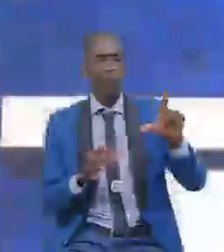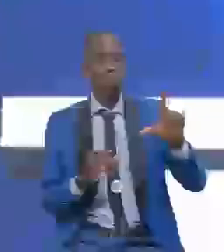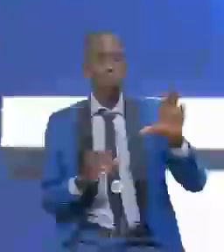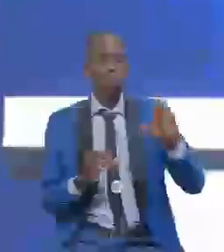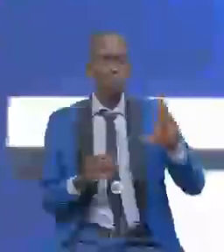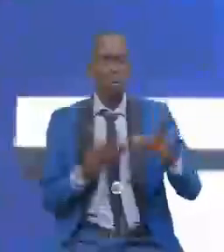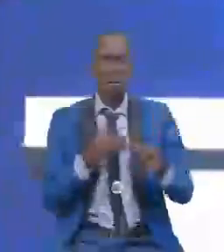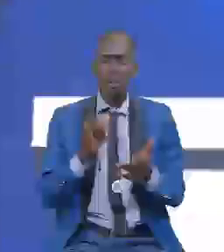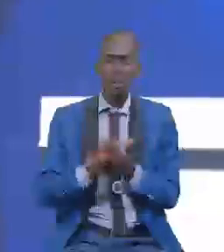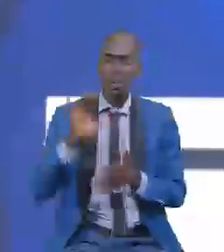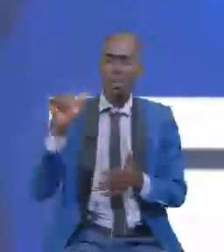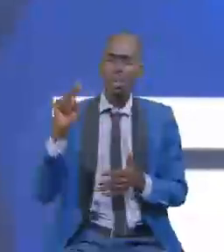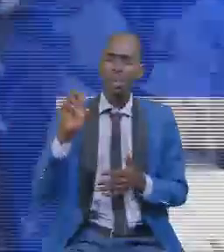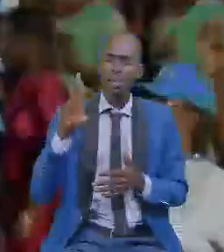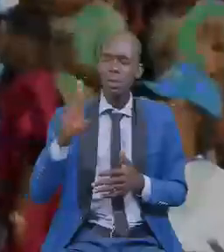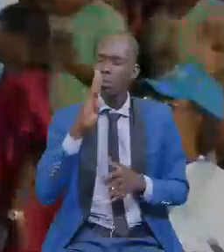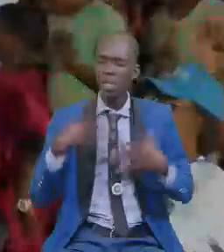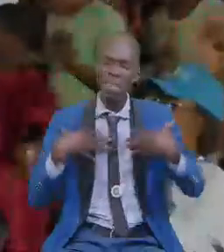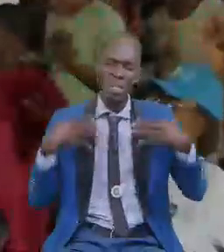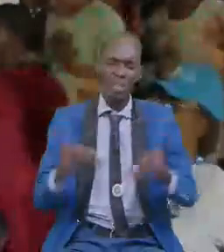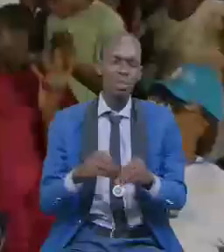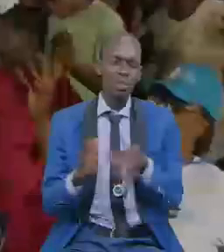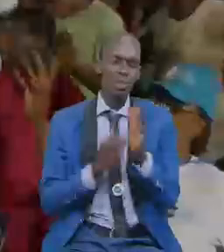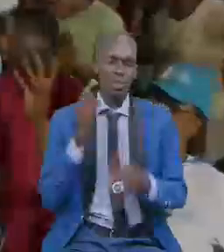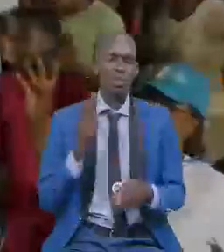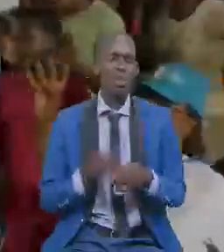be healed in Jesus' name.